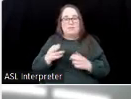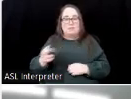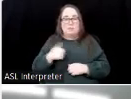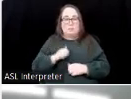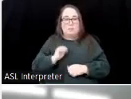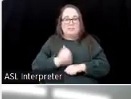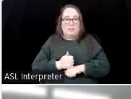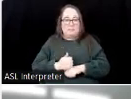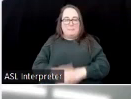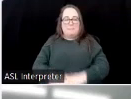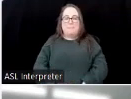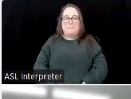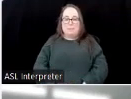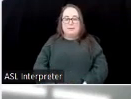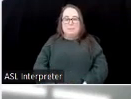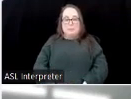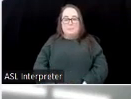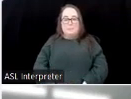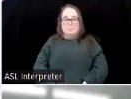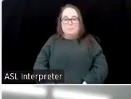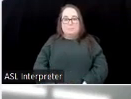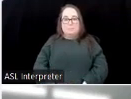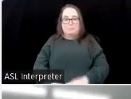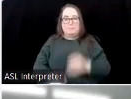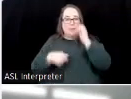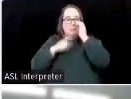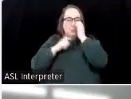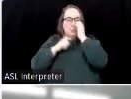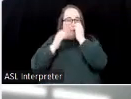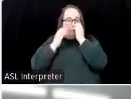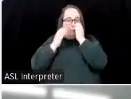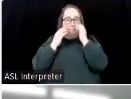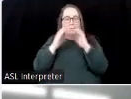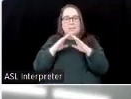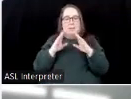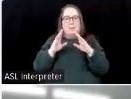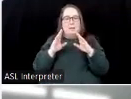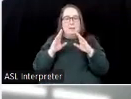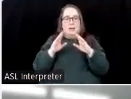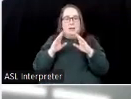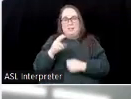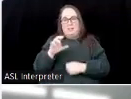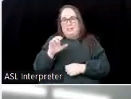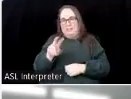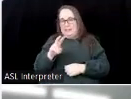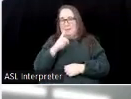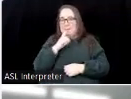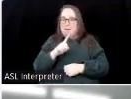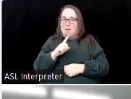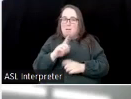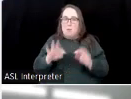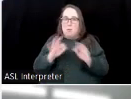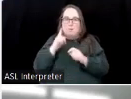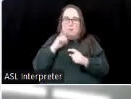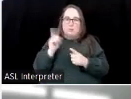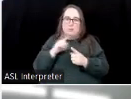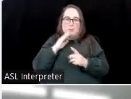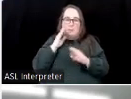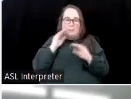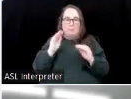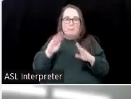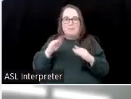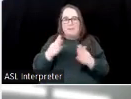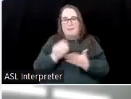together over the last few years. As I'm sure you're aware, housing choice vouchers are a big tool to reduce homelessness and provide economic